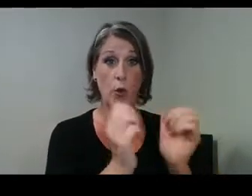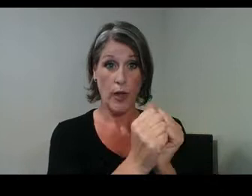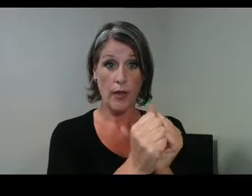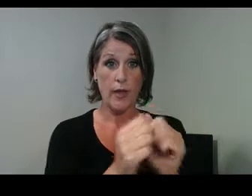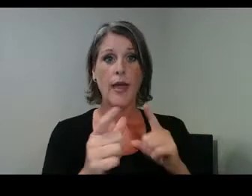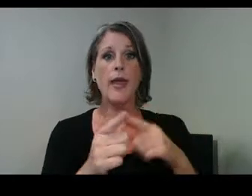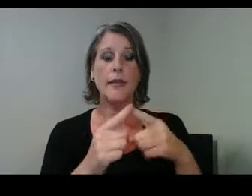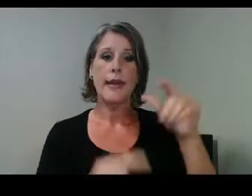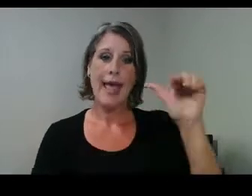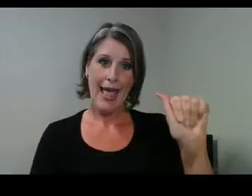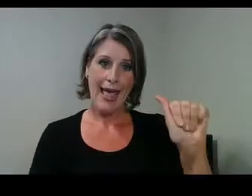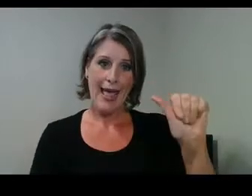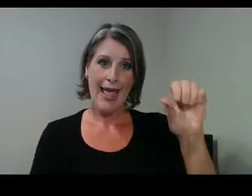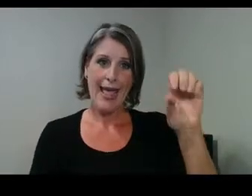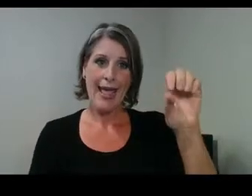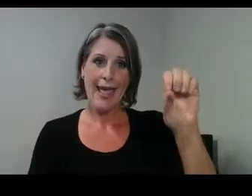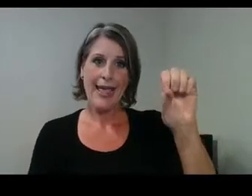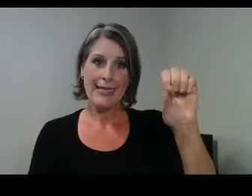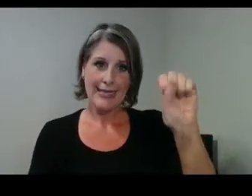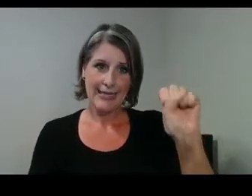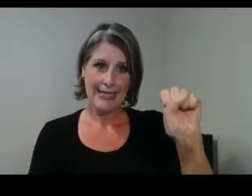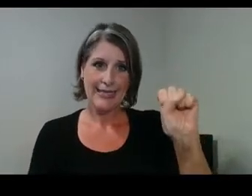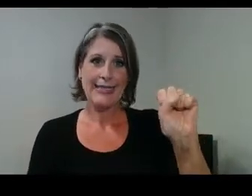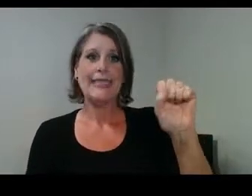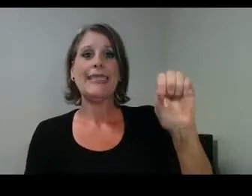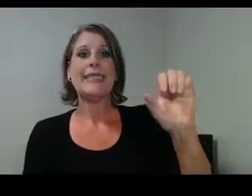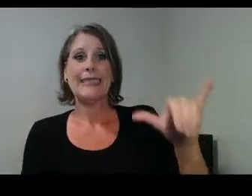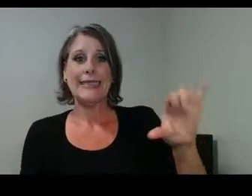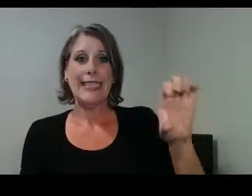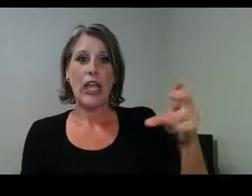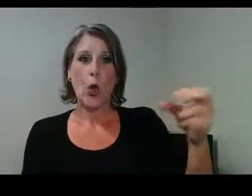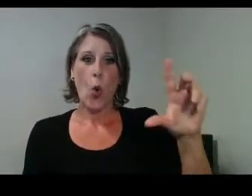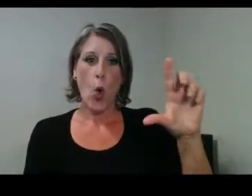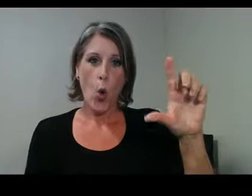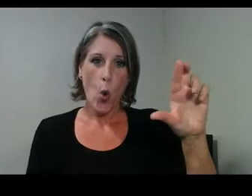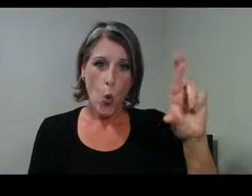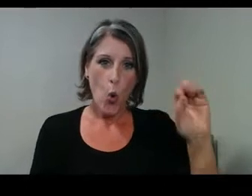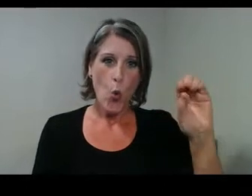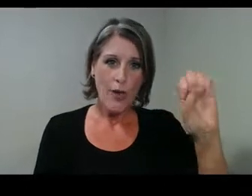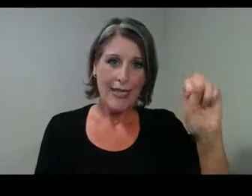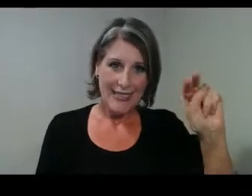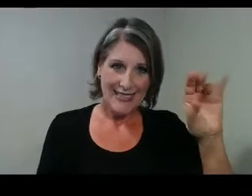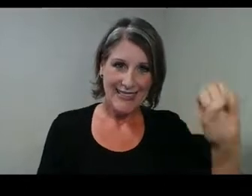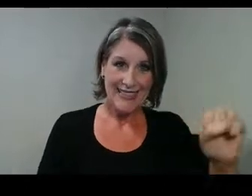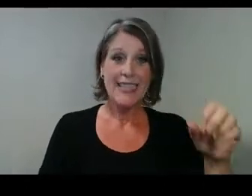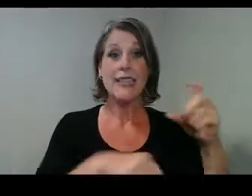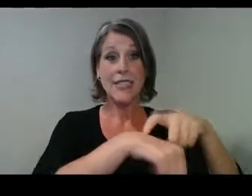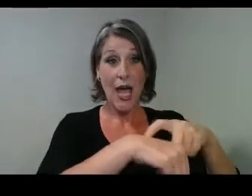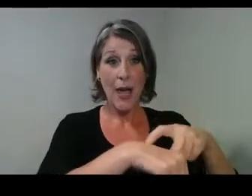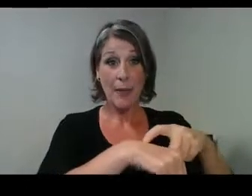work. Your kids should be working on lessons during their asynchronous time unless it is a scheduled